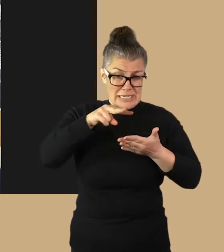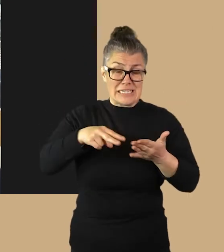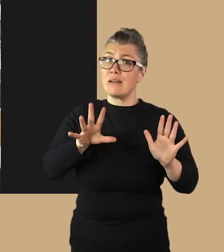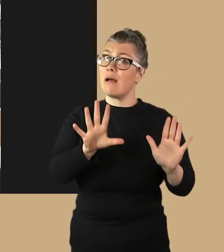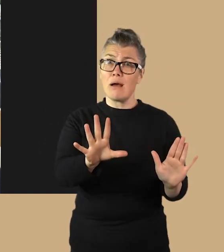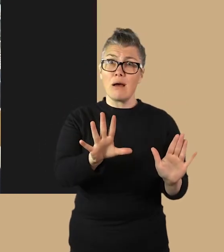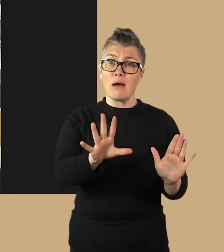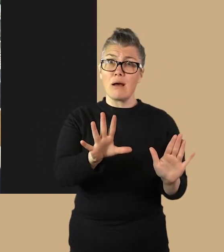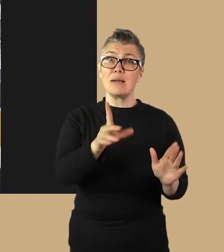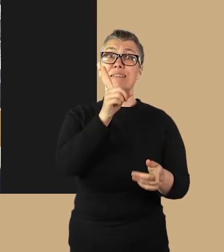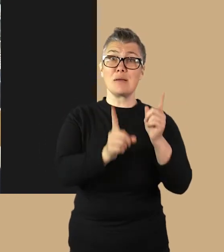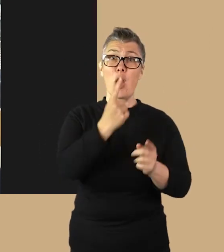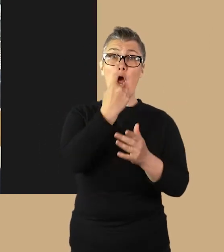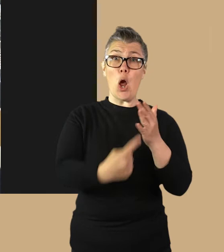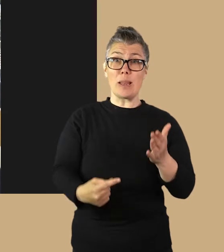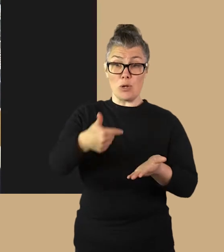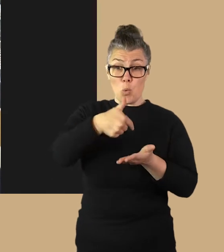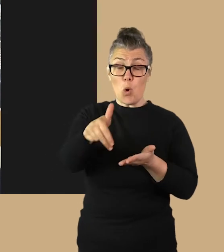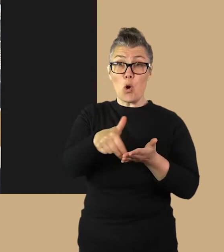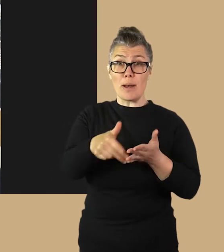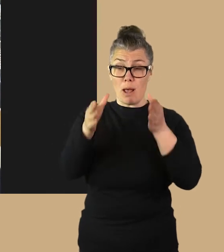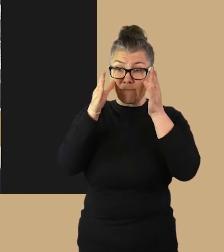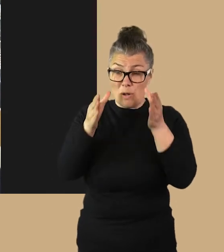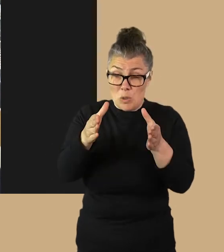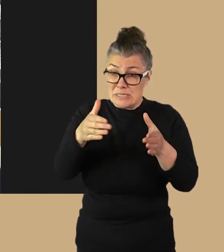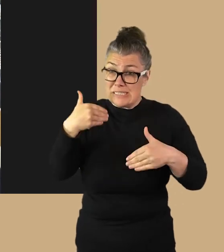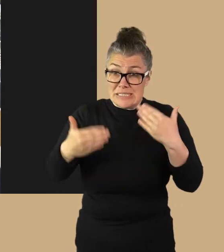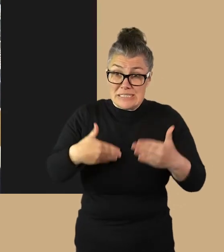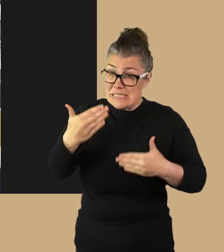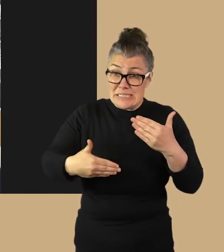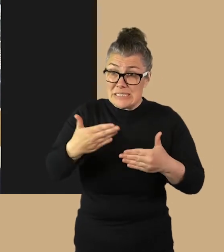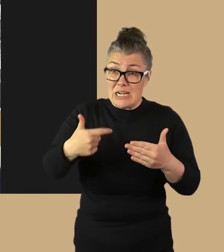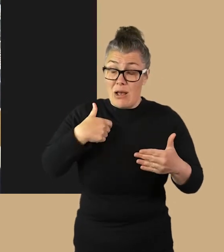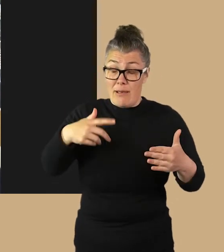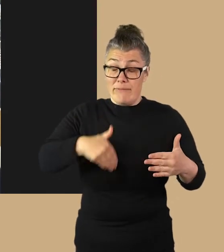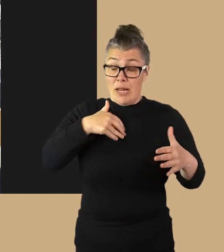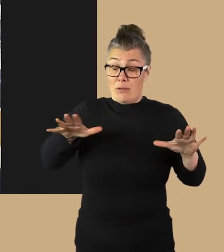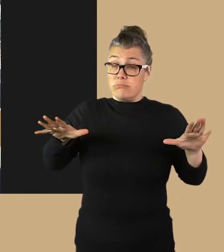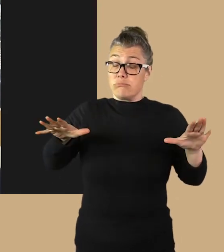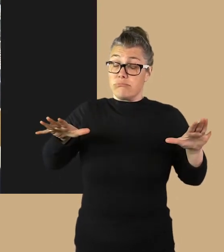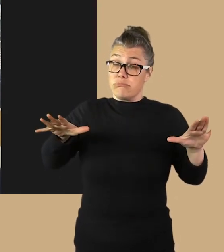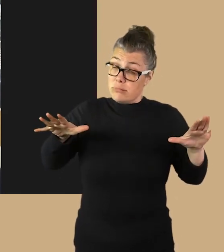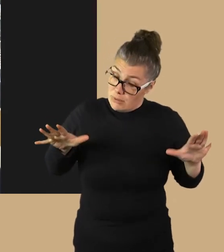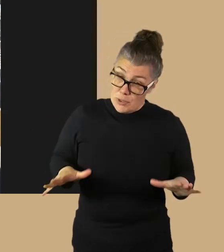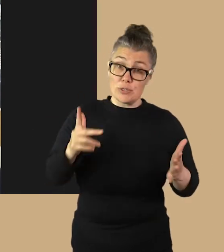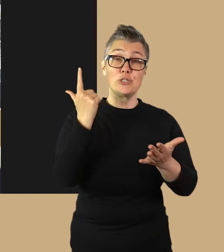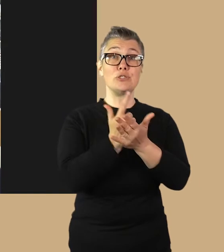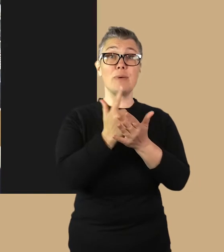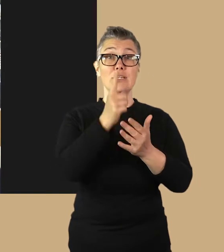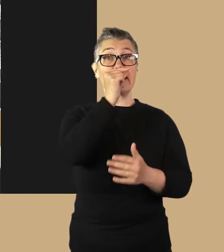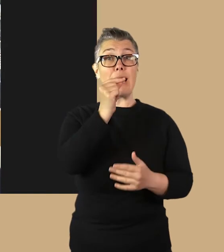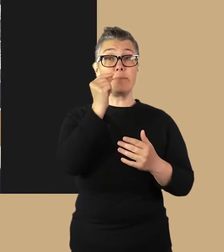just walking around and needing to use my vision to travel, I get disorientated. Like I just